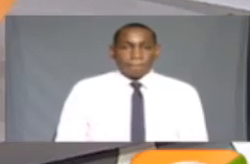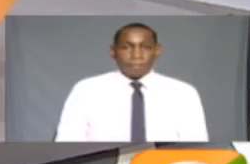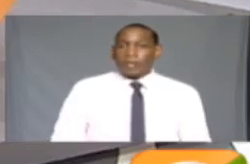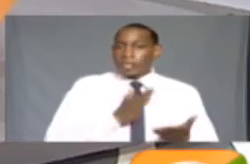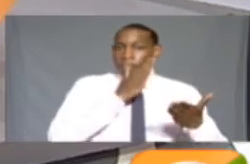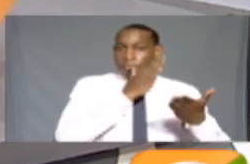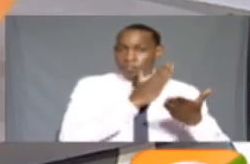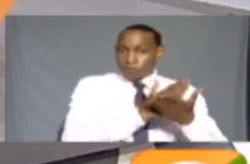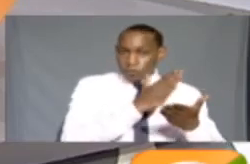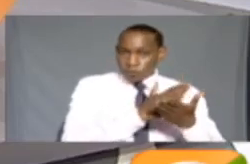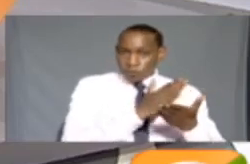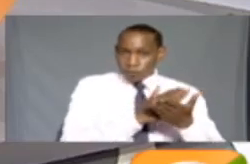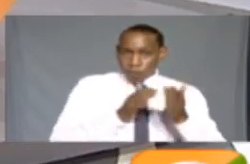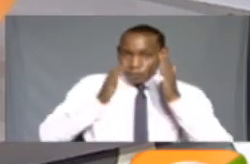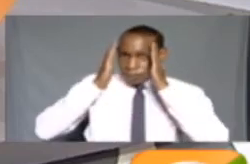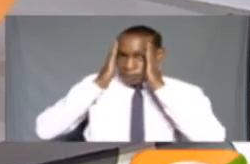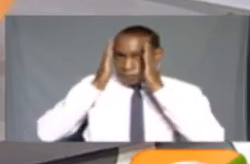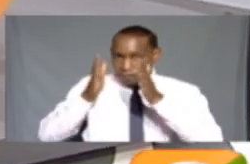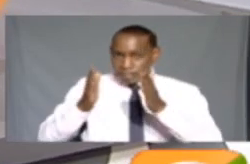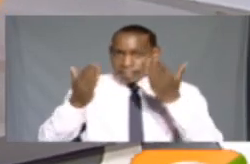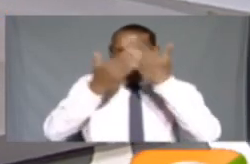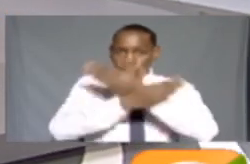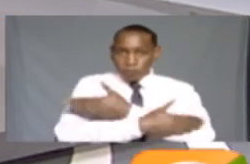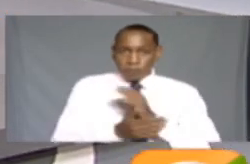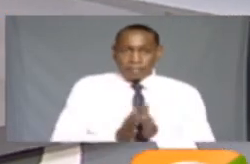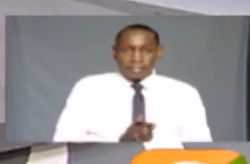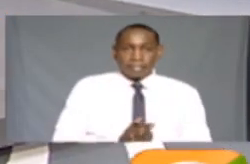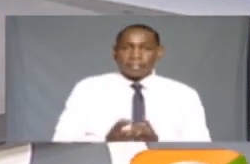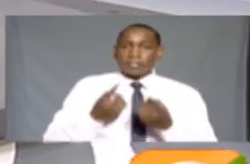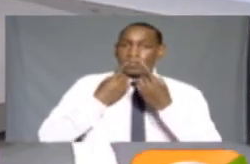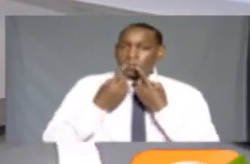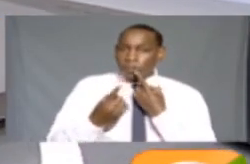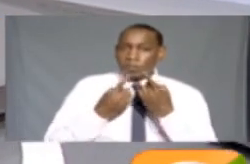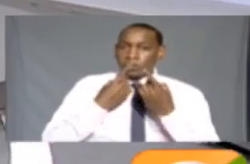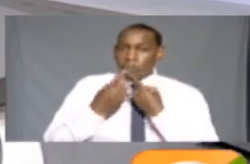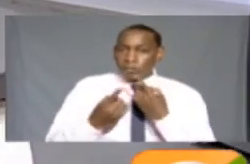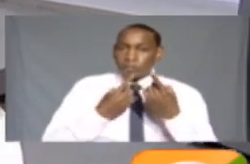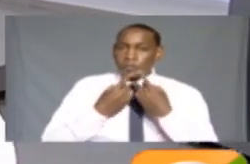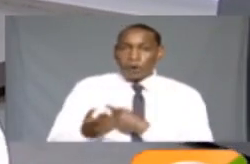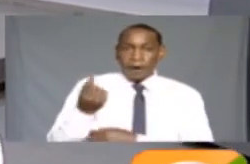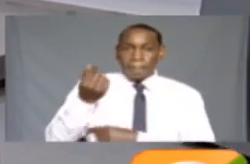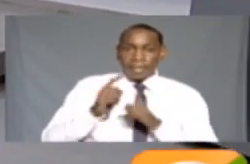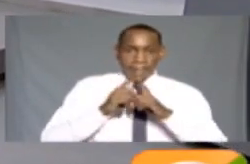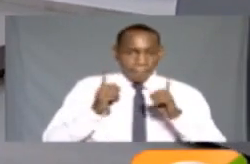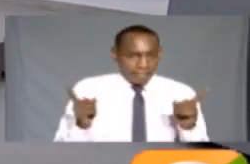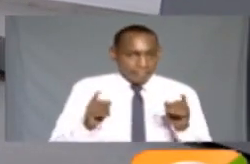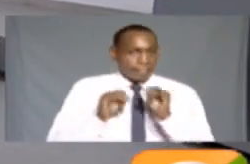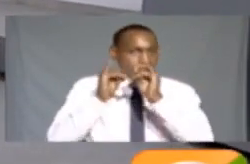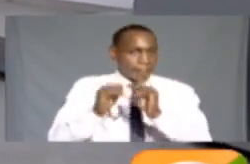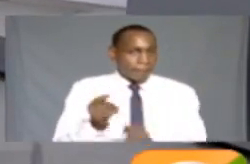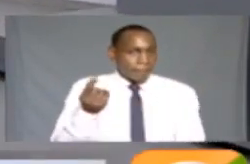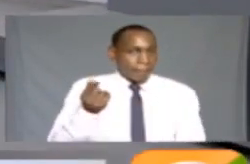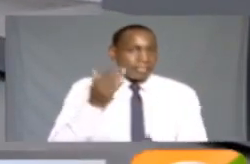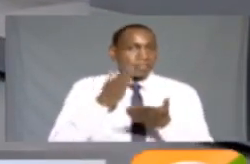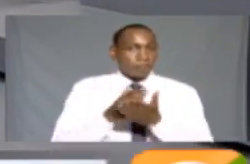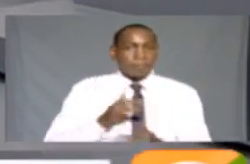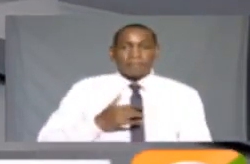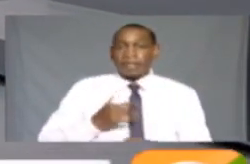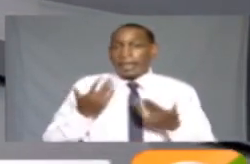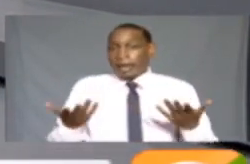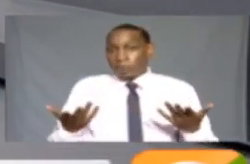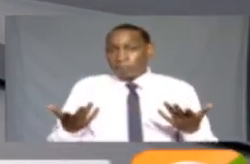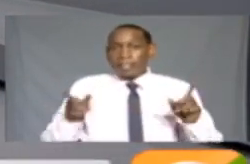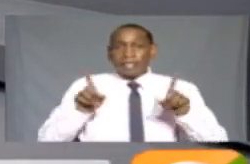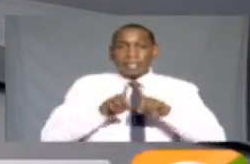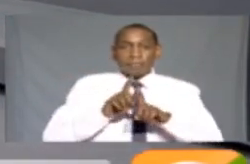And indeed, that's all we're focusing on tonight. It's a lot of talk about money. But listen, beyond the new currency and how you feel about it, and